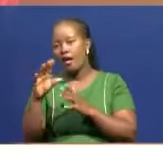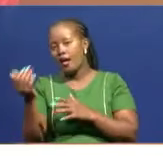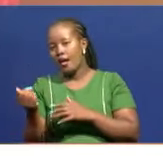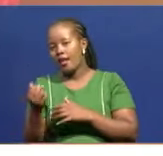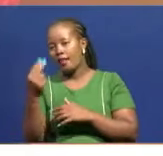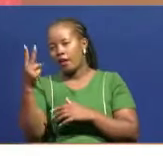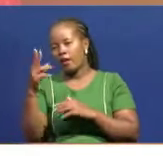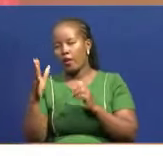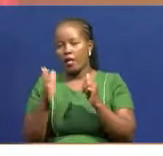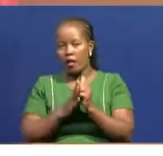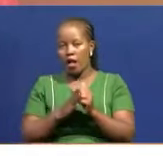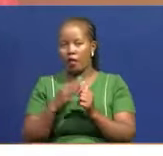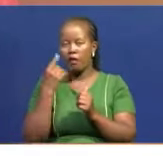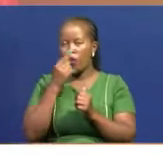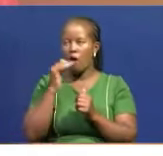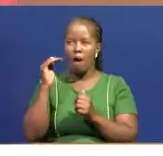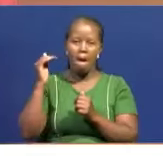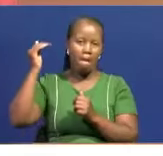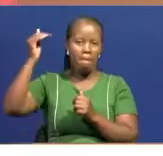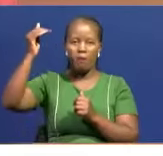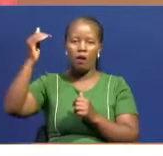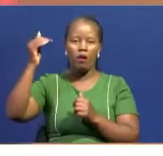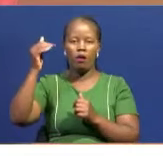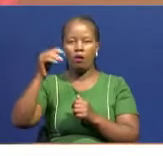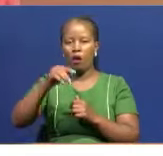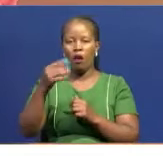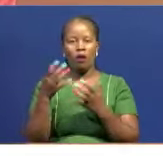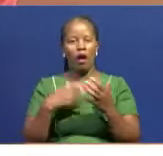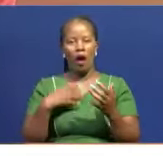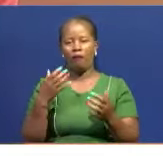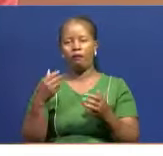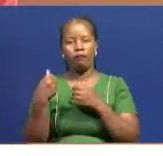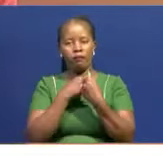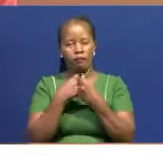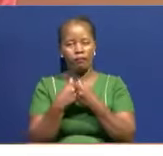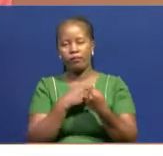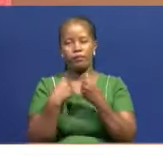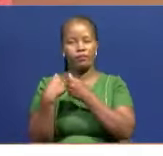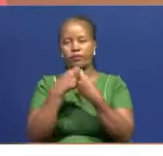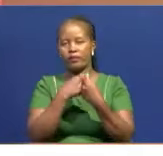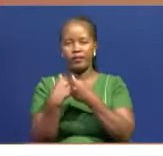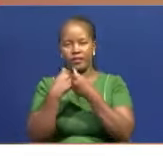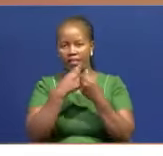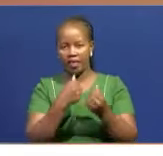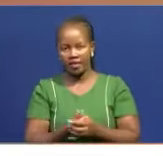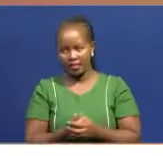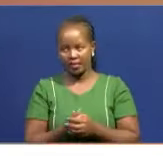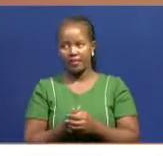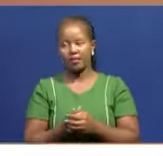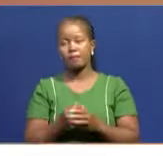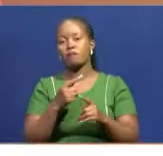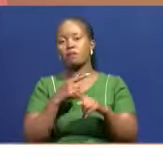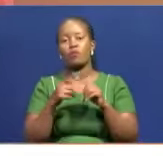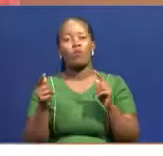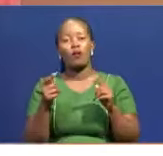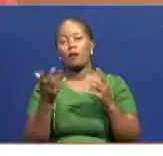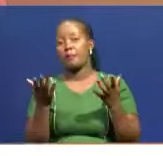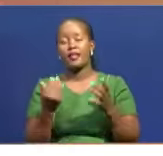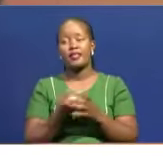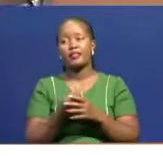adult male. Okay, that can present its own challenges. So maybe an under-23. Unless you're Skalk Burger.